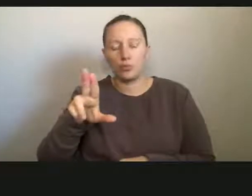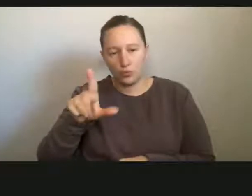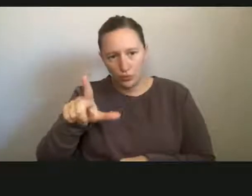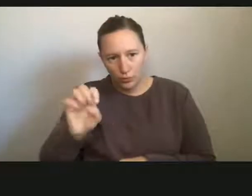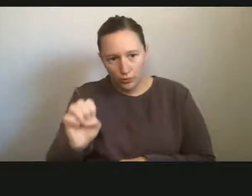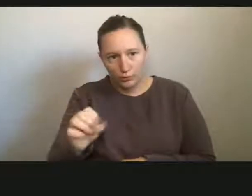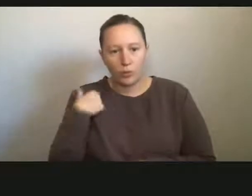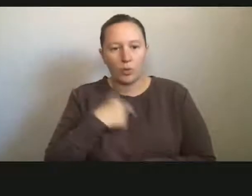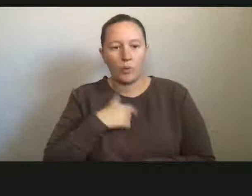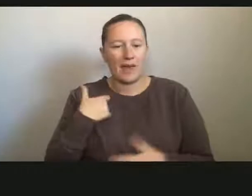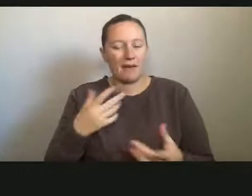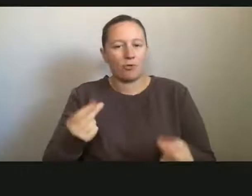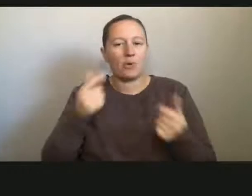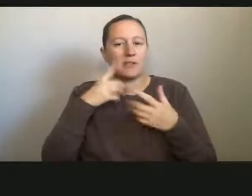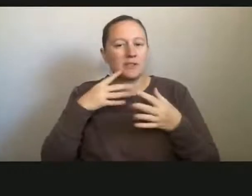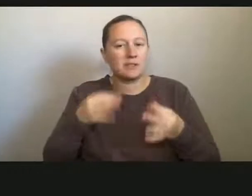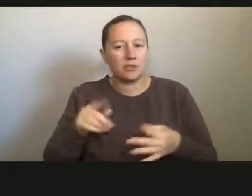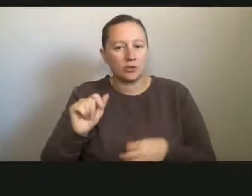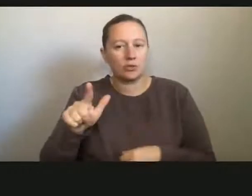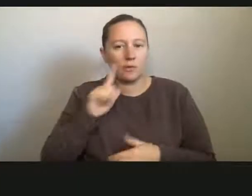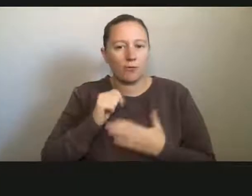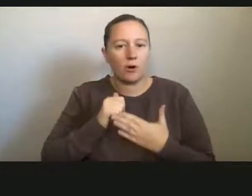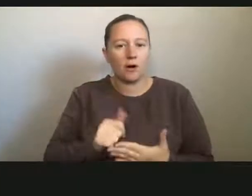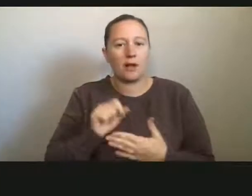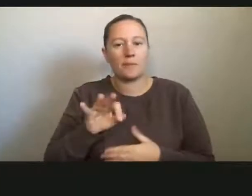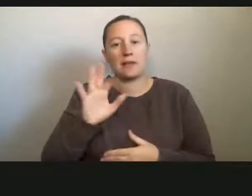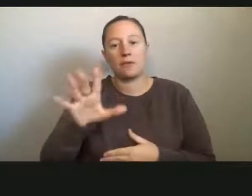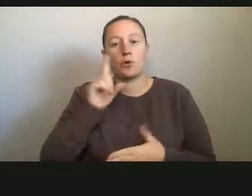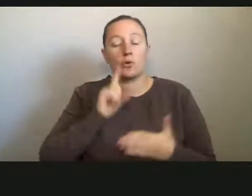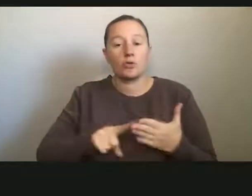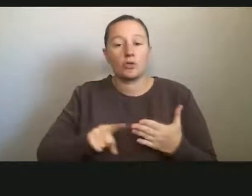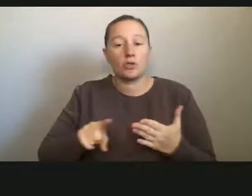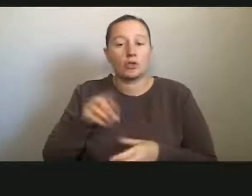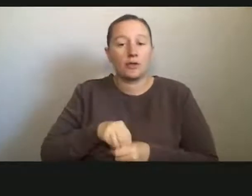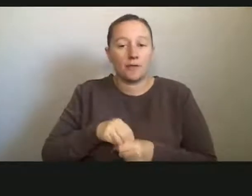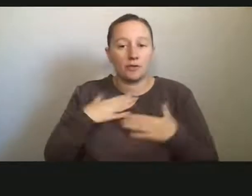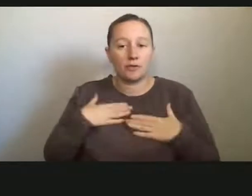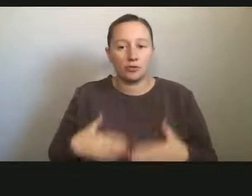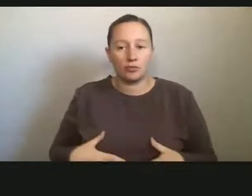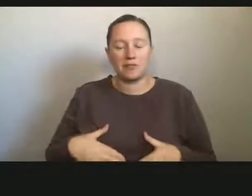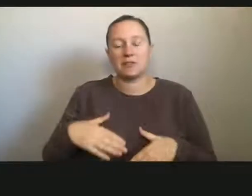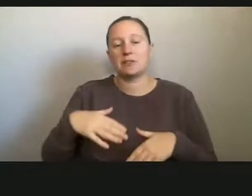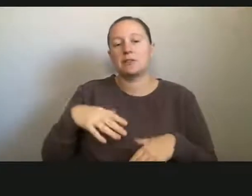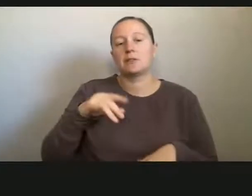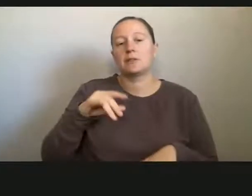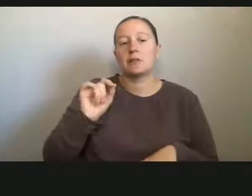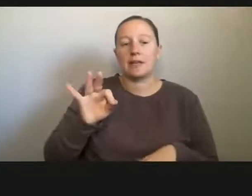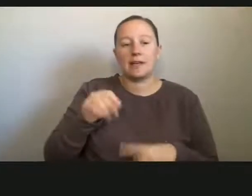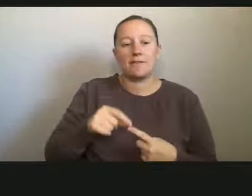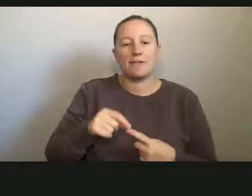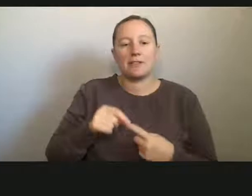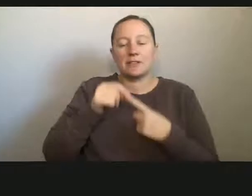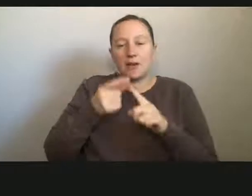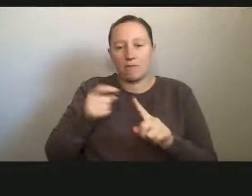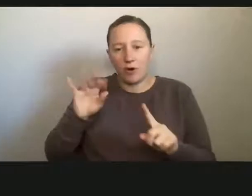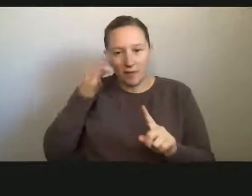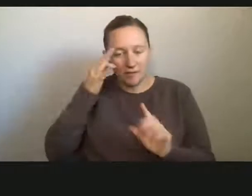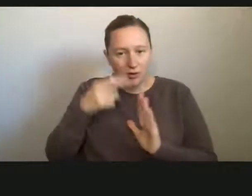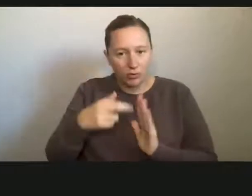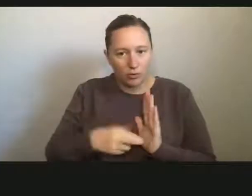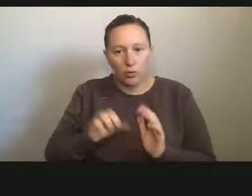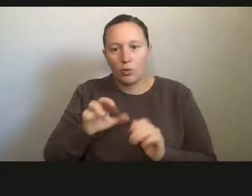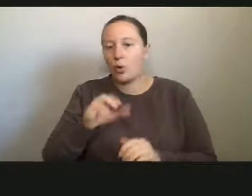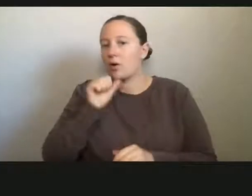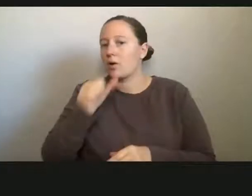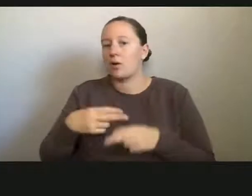that will assist you in determining if your research involves human subjects, if it's exempt from the federal regulations, or if it's not